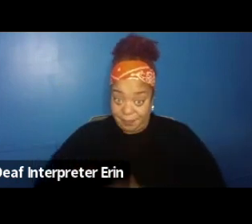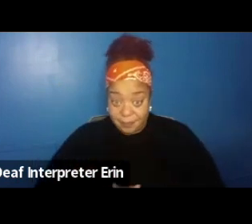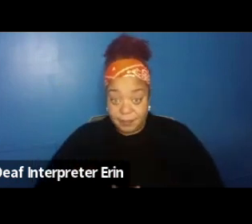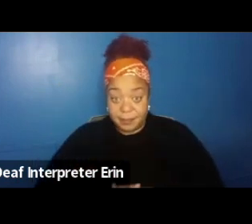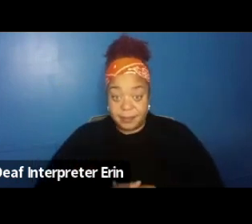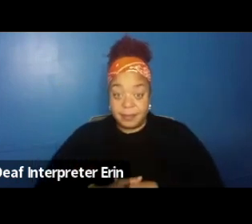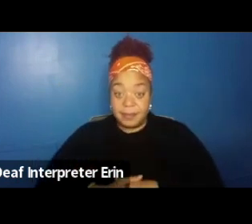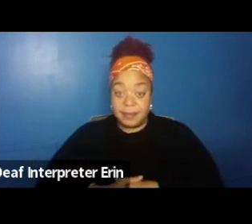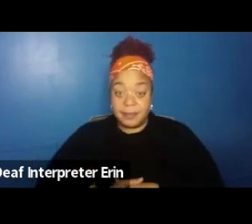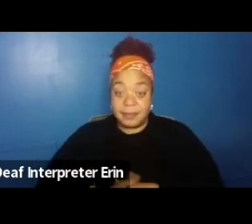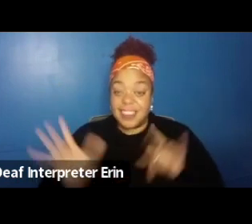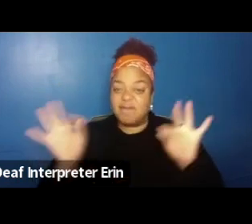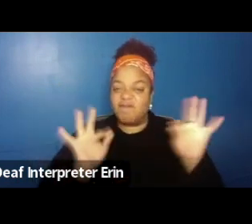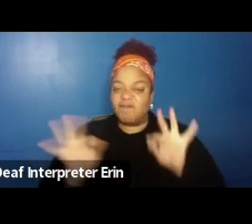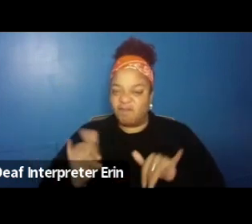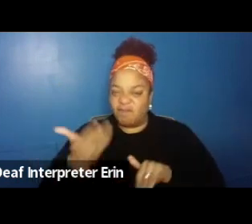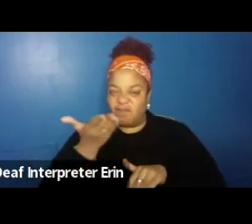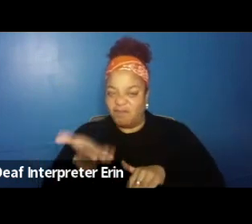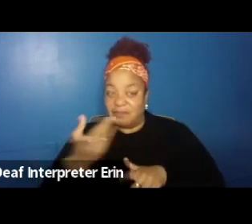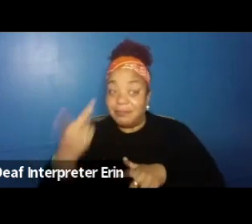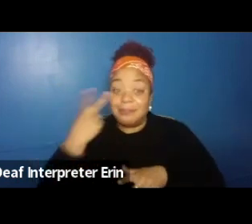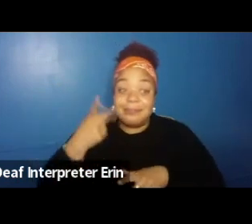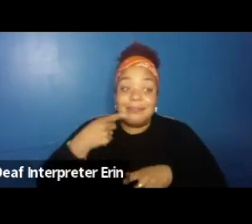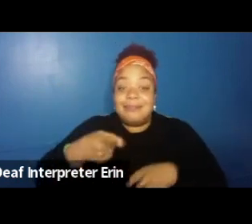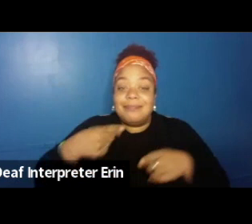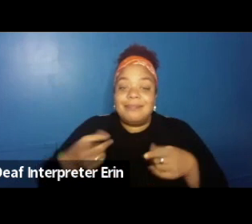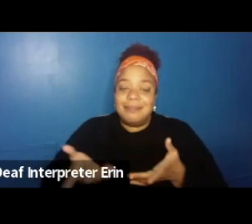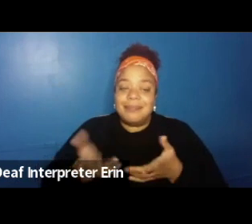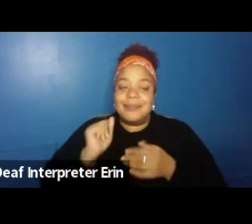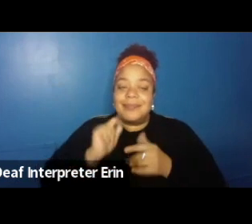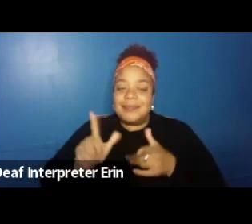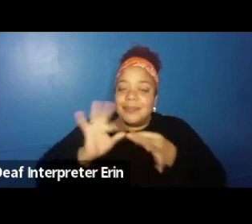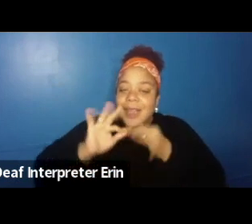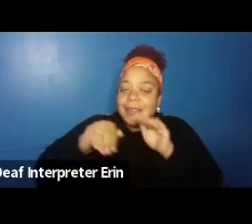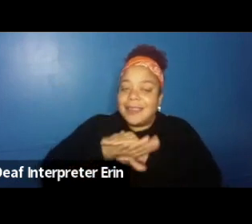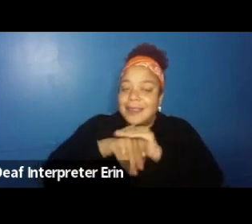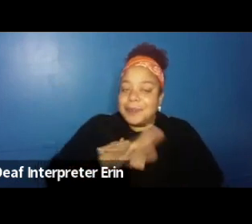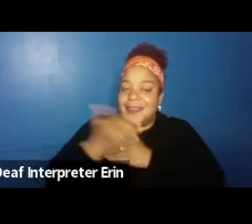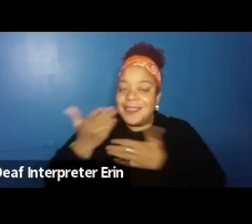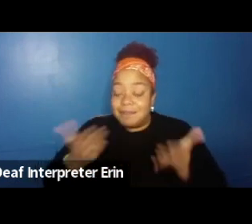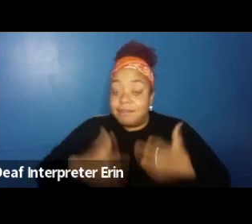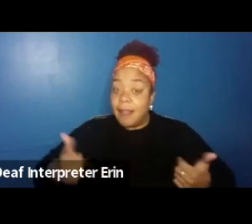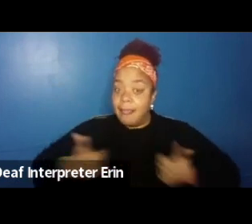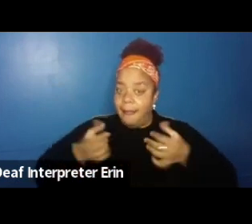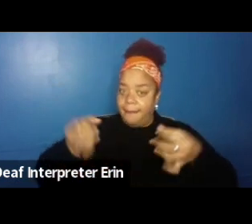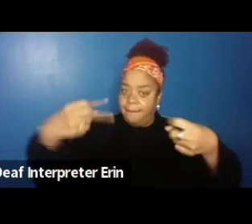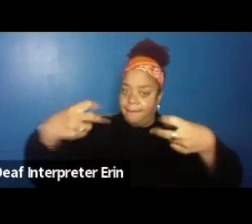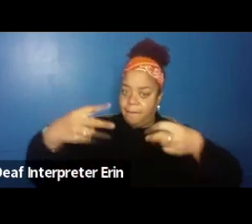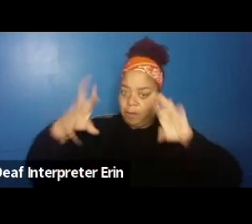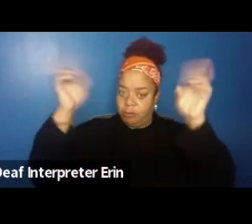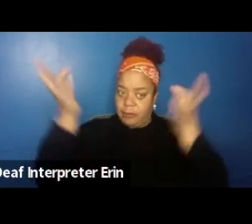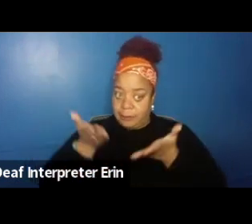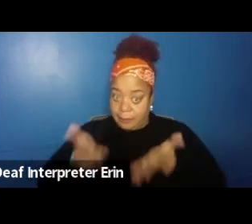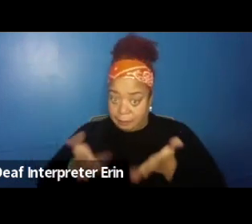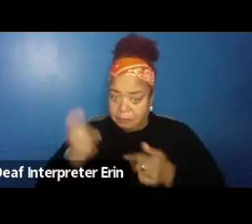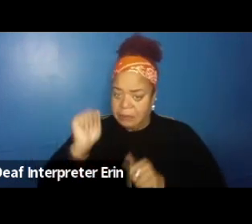So just a couple of quick notes on accessibility. We have live closed captioning available today. You should be able to click the closed caption button and view